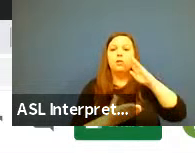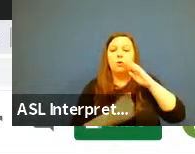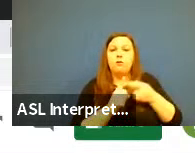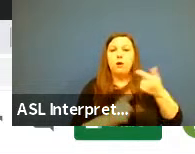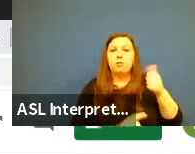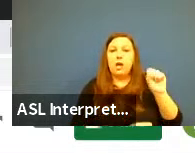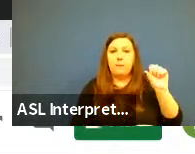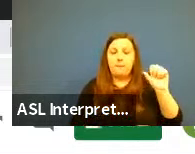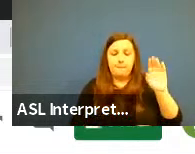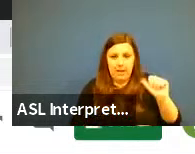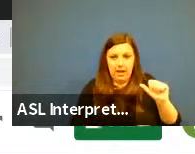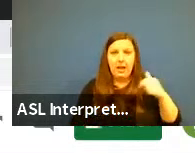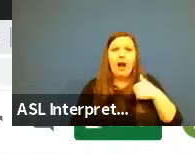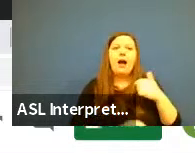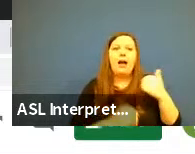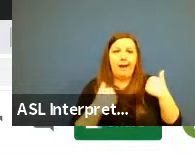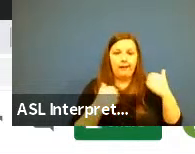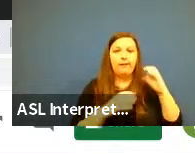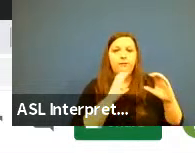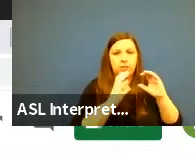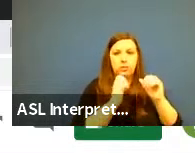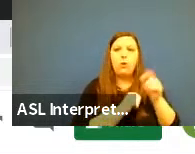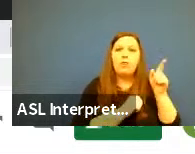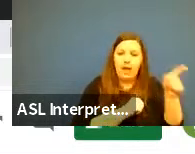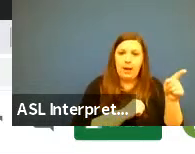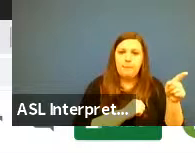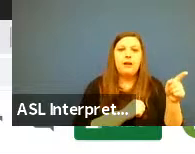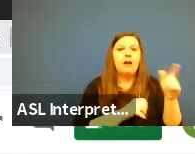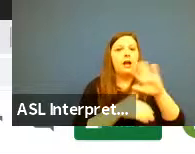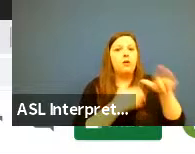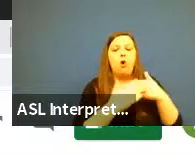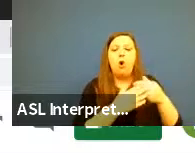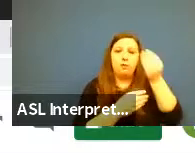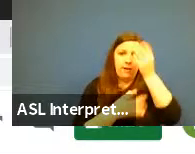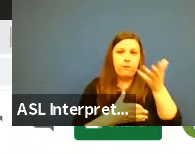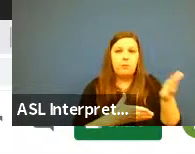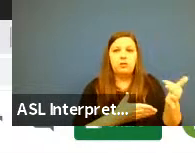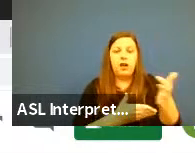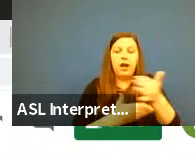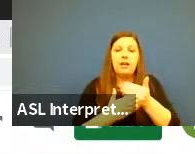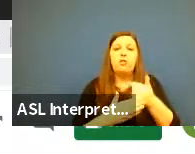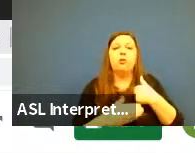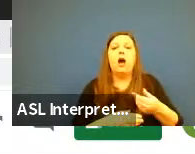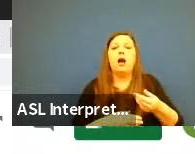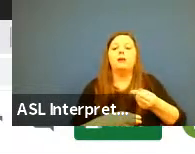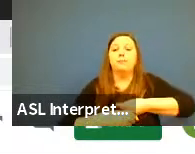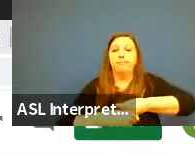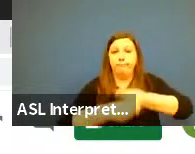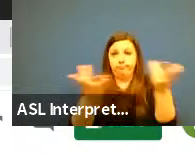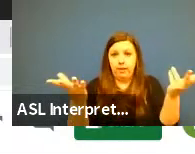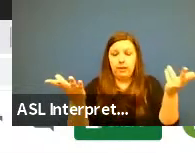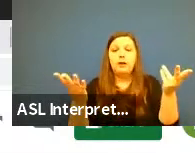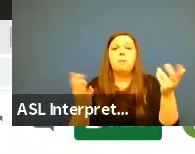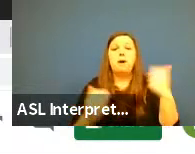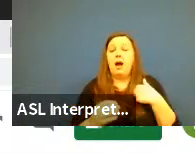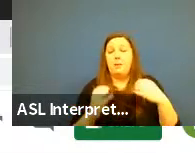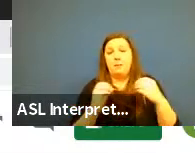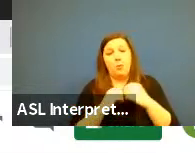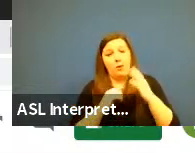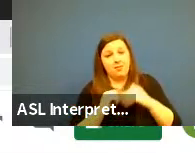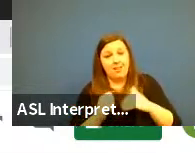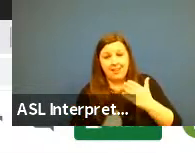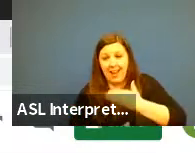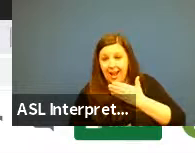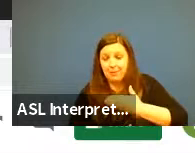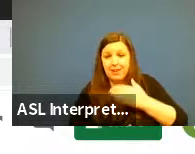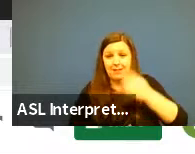a conversation with Mr. Pauly and shared all of the information I gathered during that time. But I'm more than happy for someone to pick